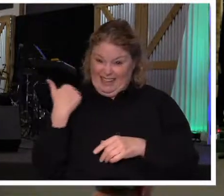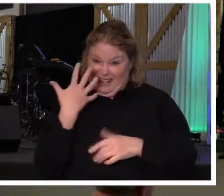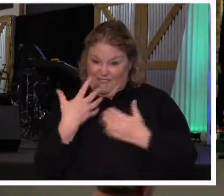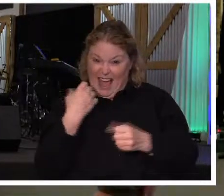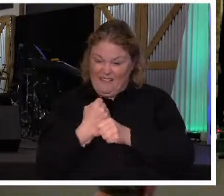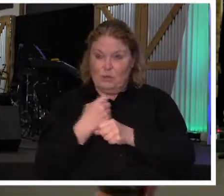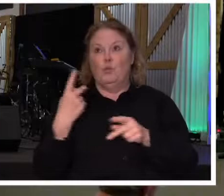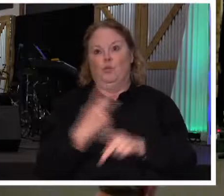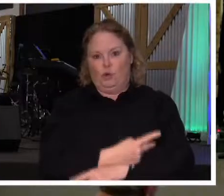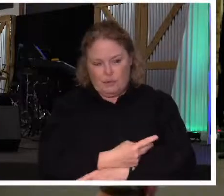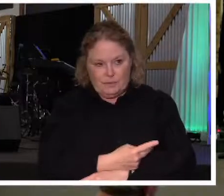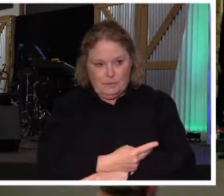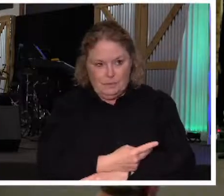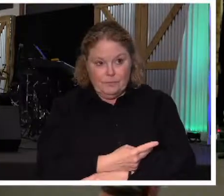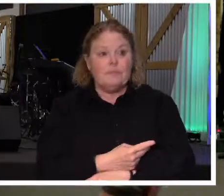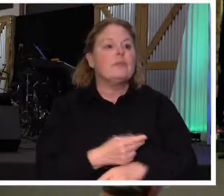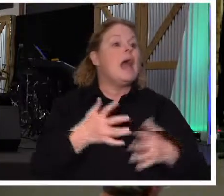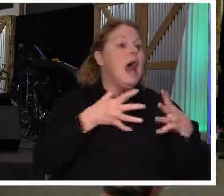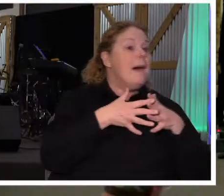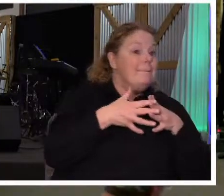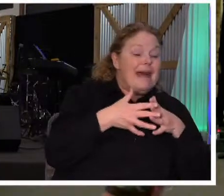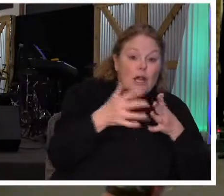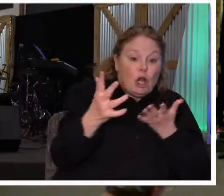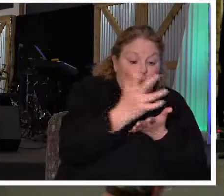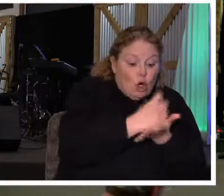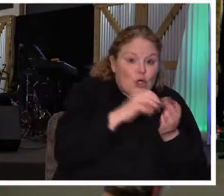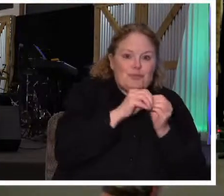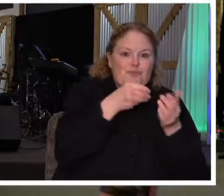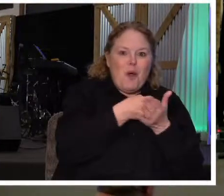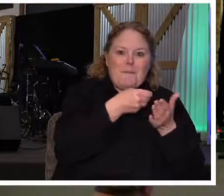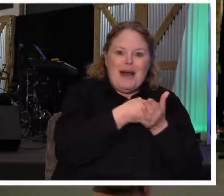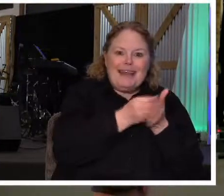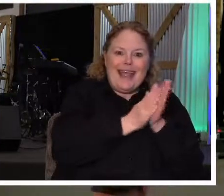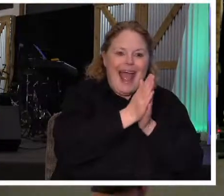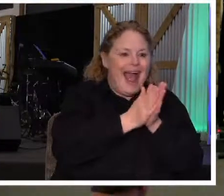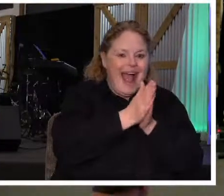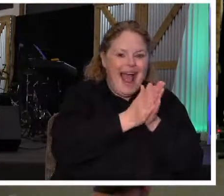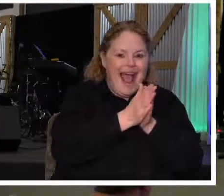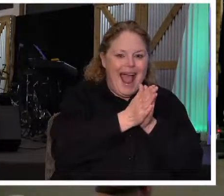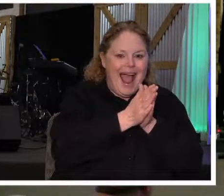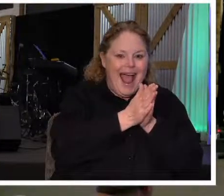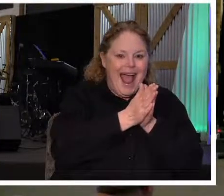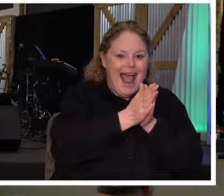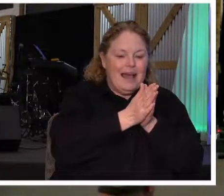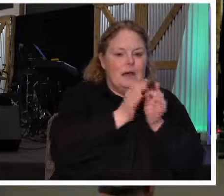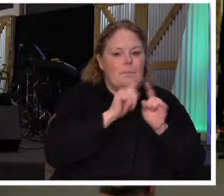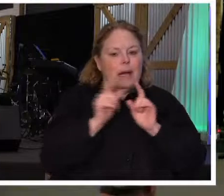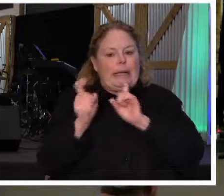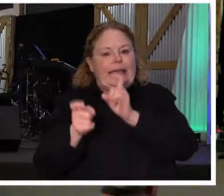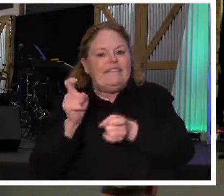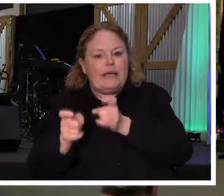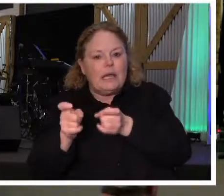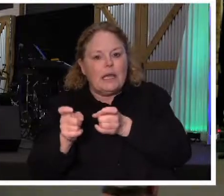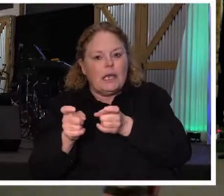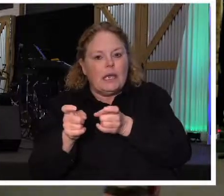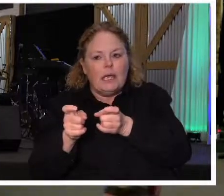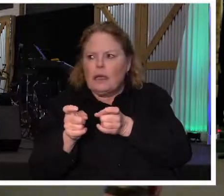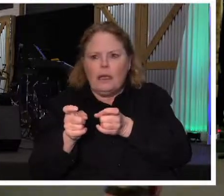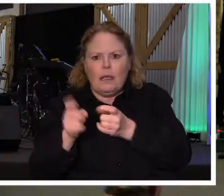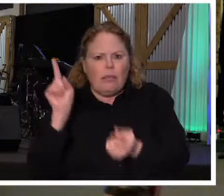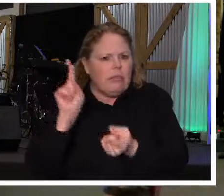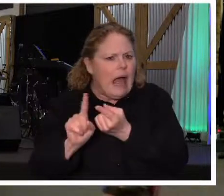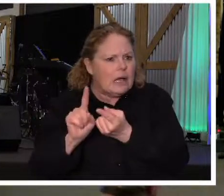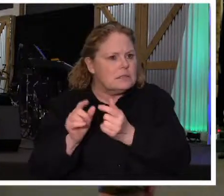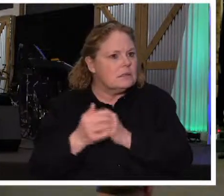That as our living standards in America have been going up, and sometimes enormously going up, there has been a sharp decline in both